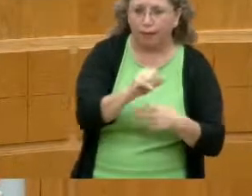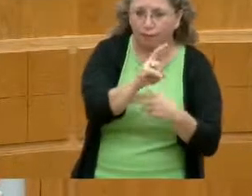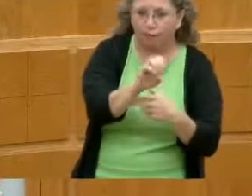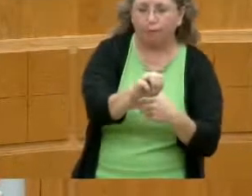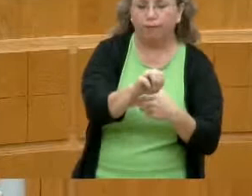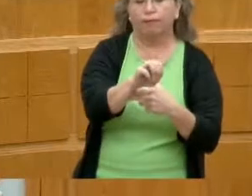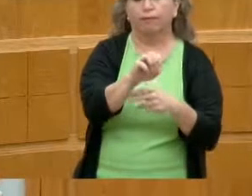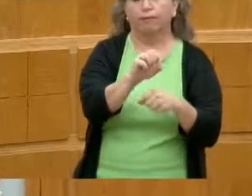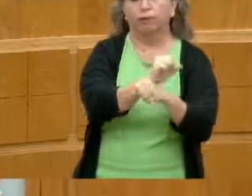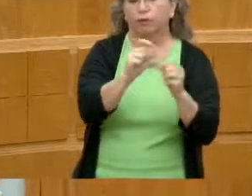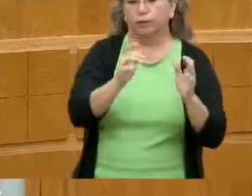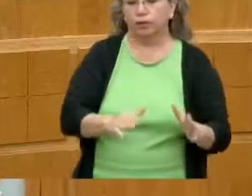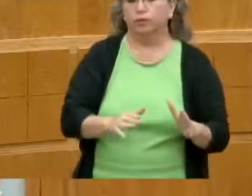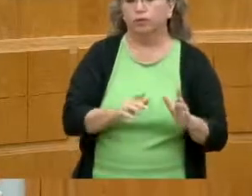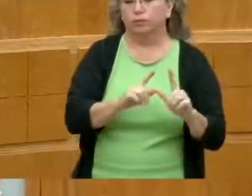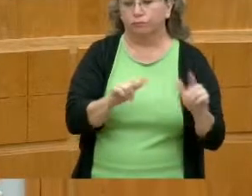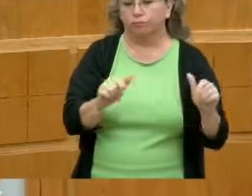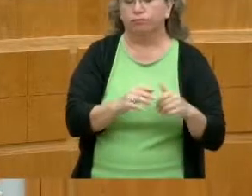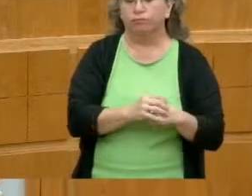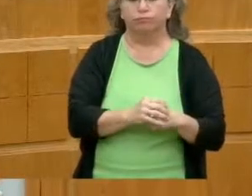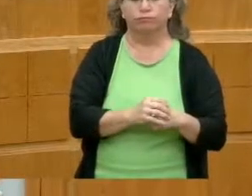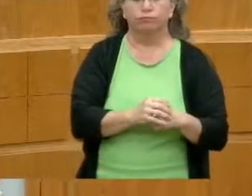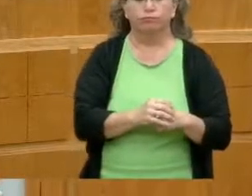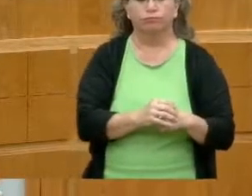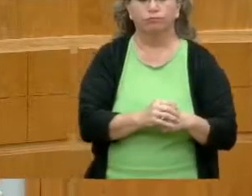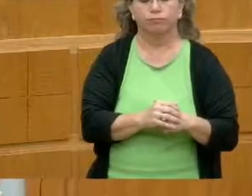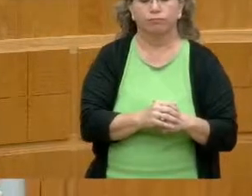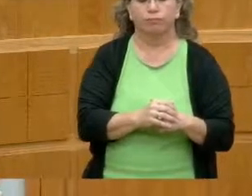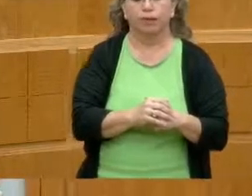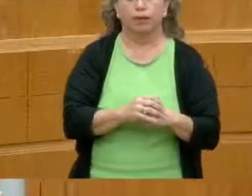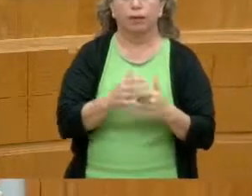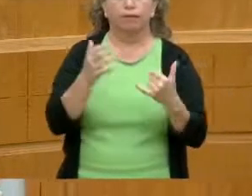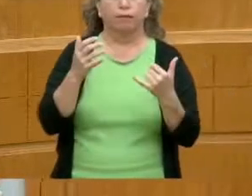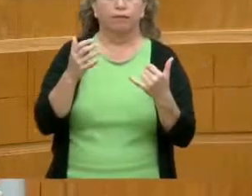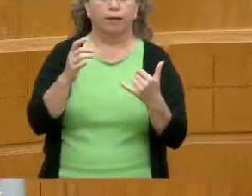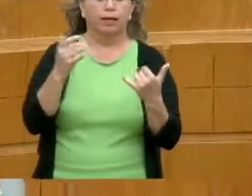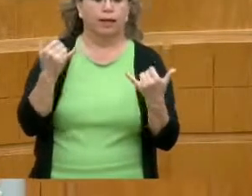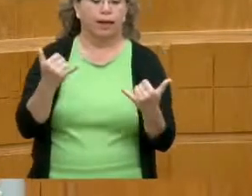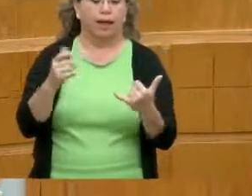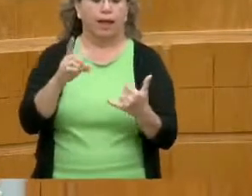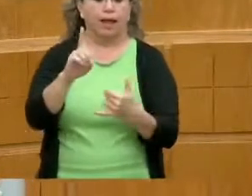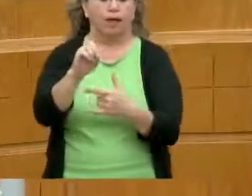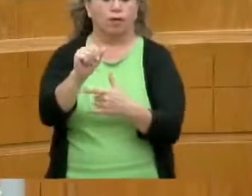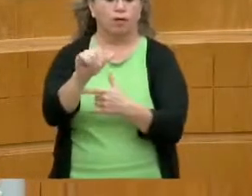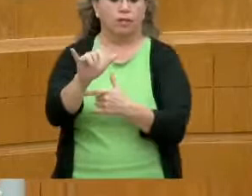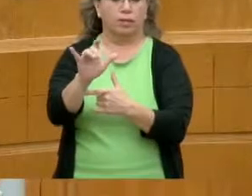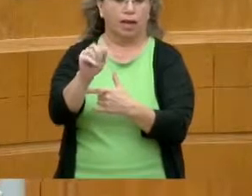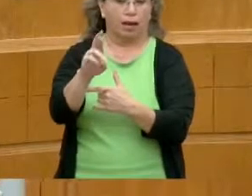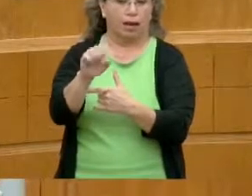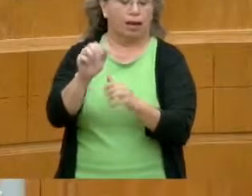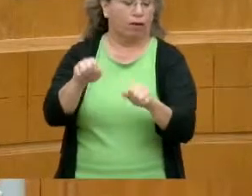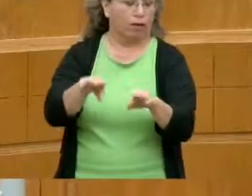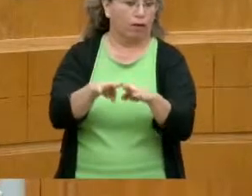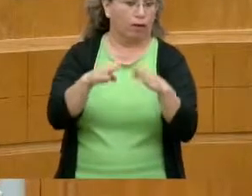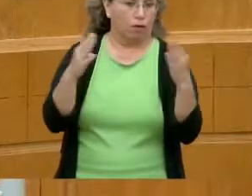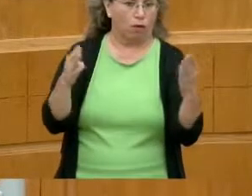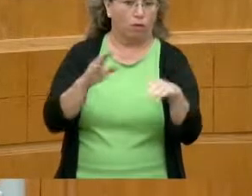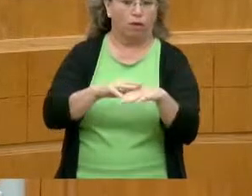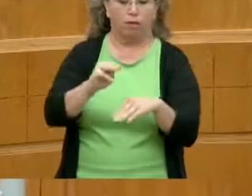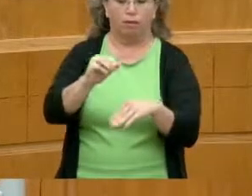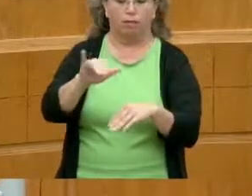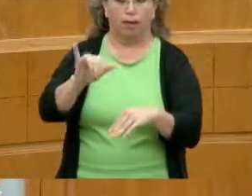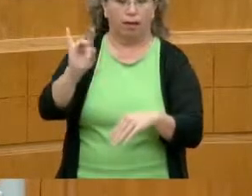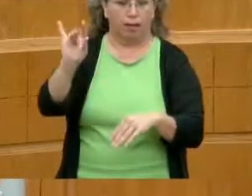of employers. So a daycare can open now, regardless of who their client is, on May